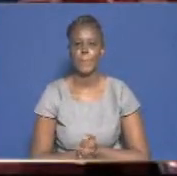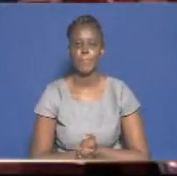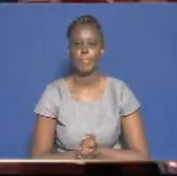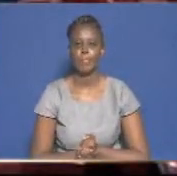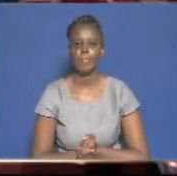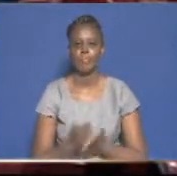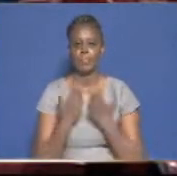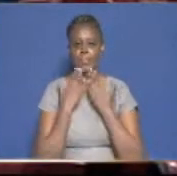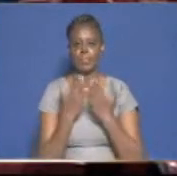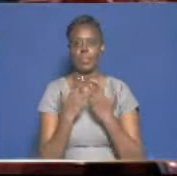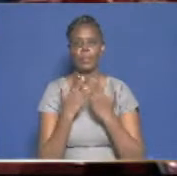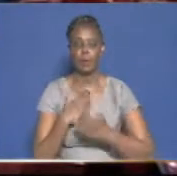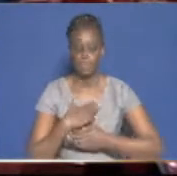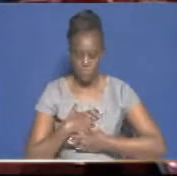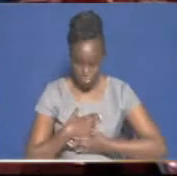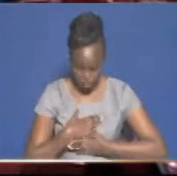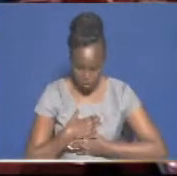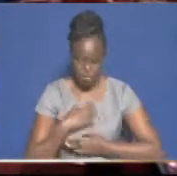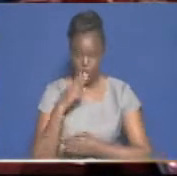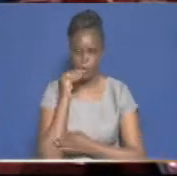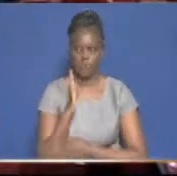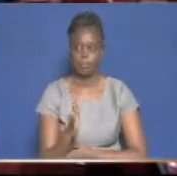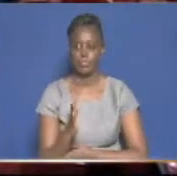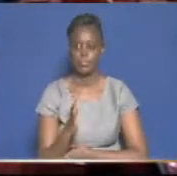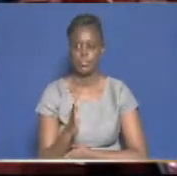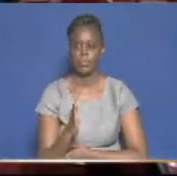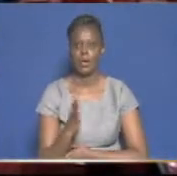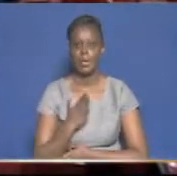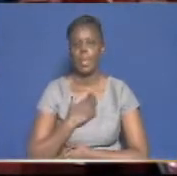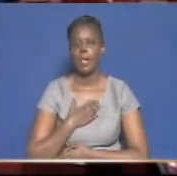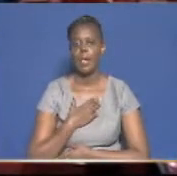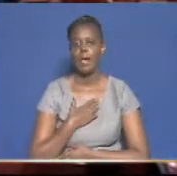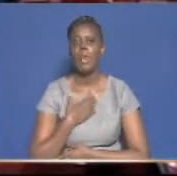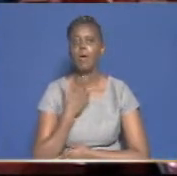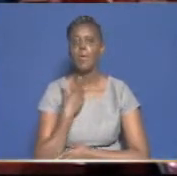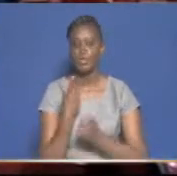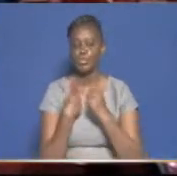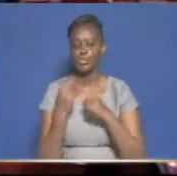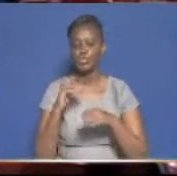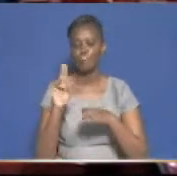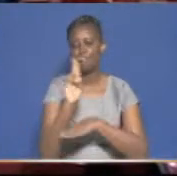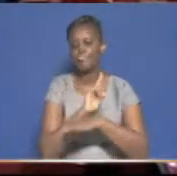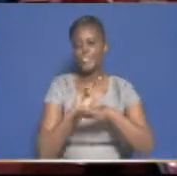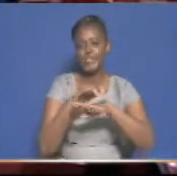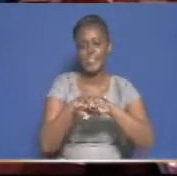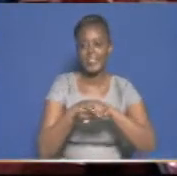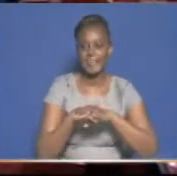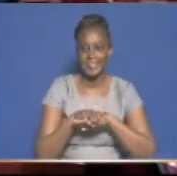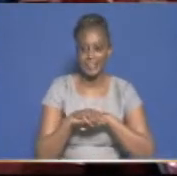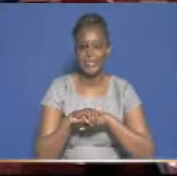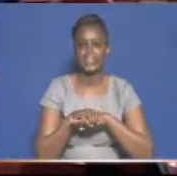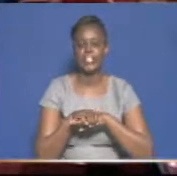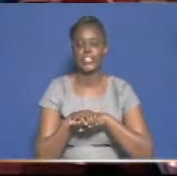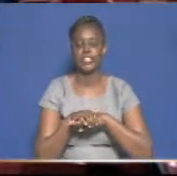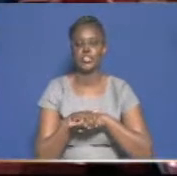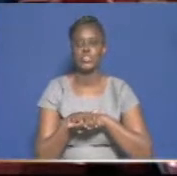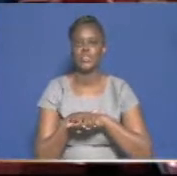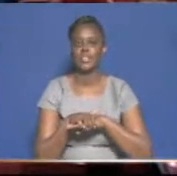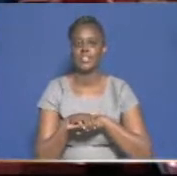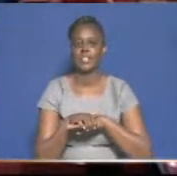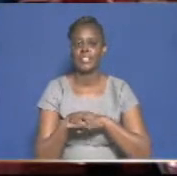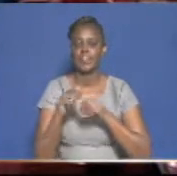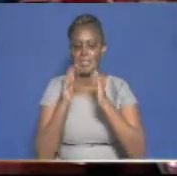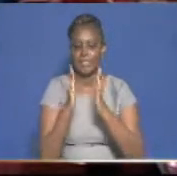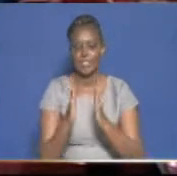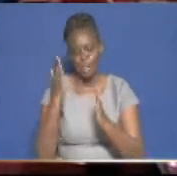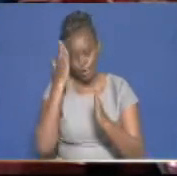Thank you very much, Mr. Speaker. I beg to speak in English, Mr. Speaker, so that my leader can